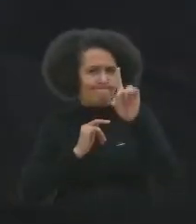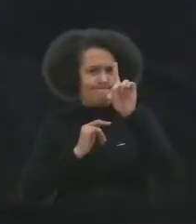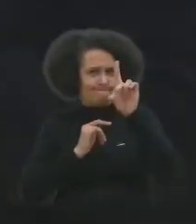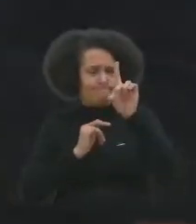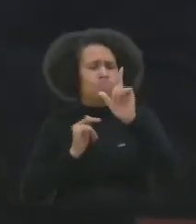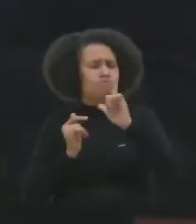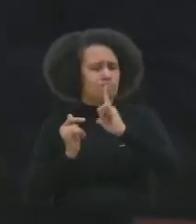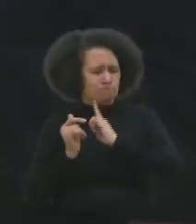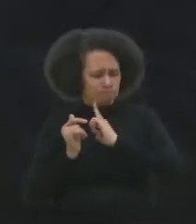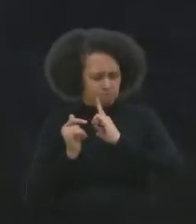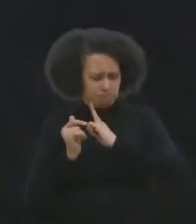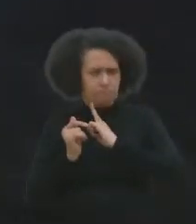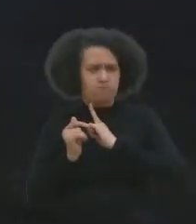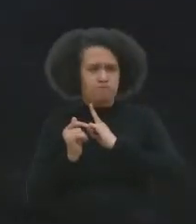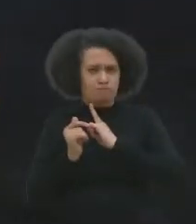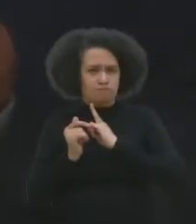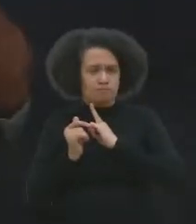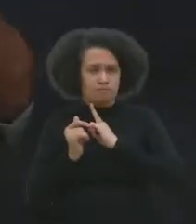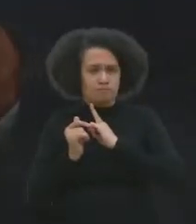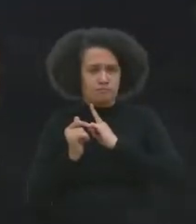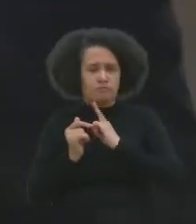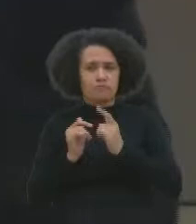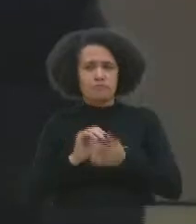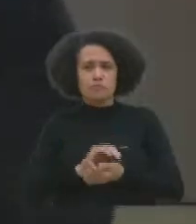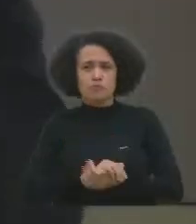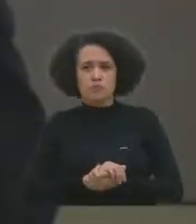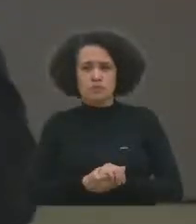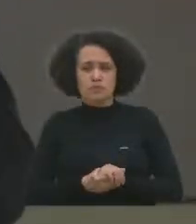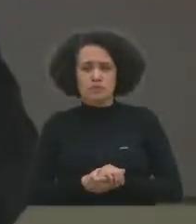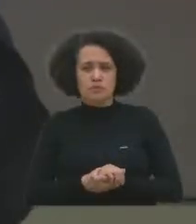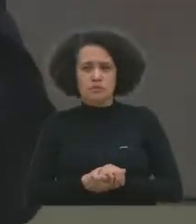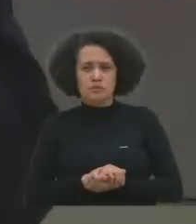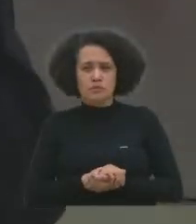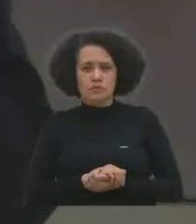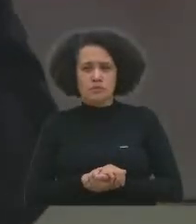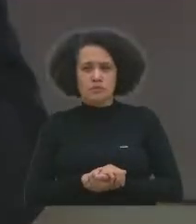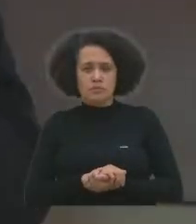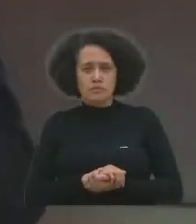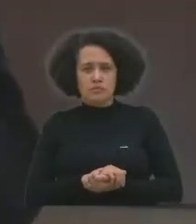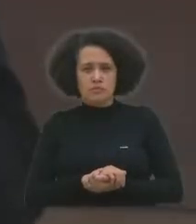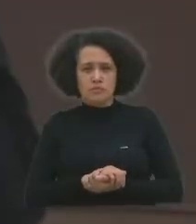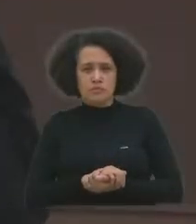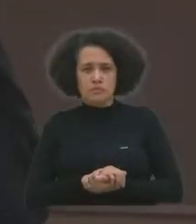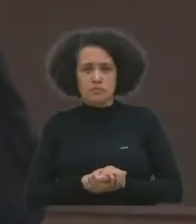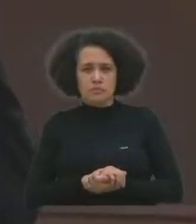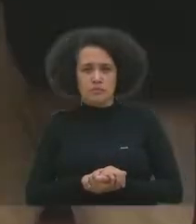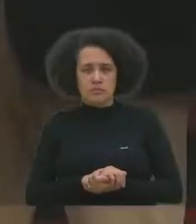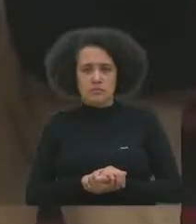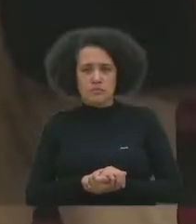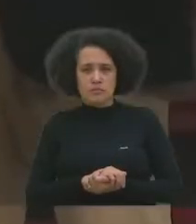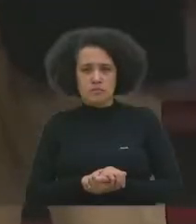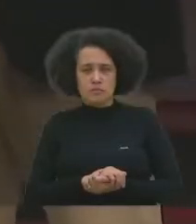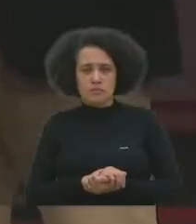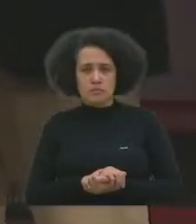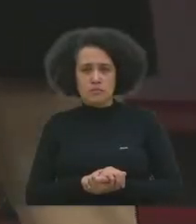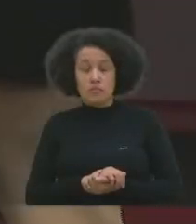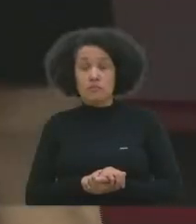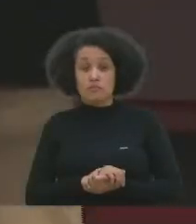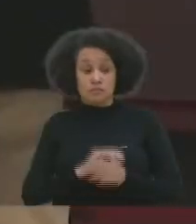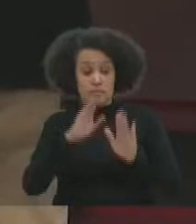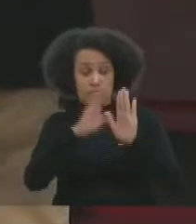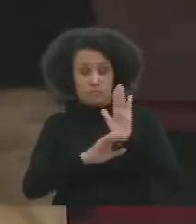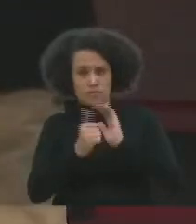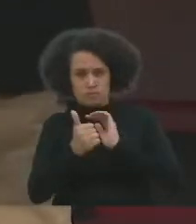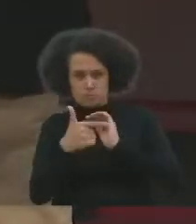chapter 12, beginning with verse 1, the apostle begins to plead with the people. E no capítulo 12, versículo